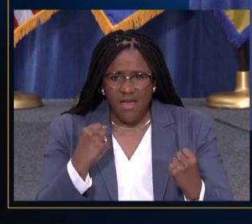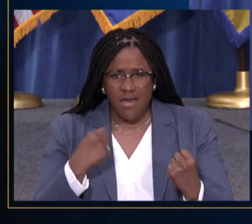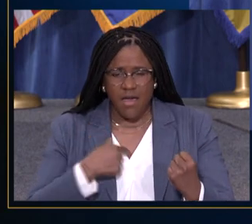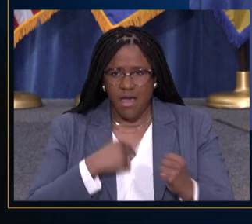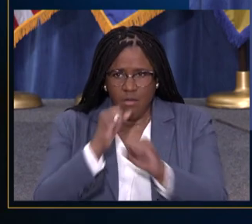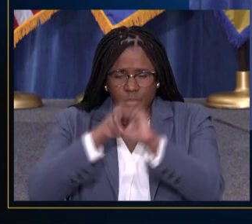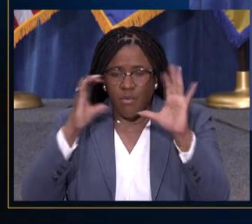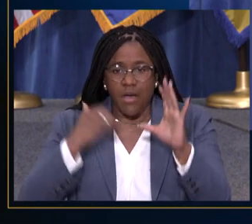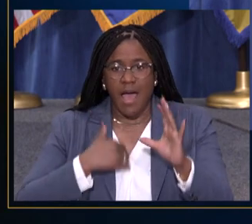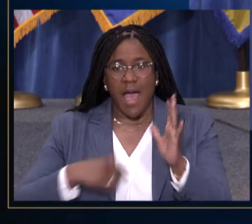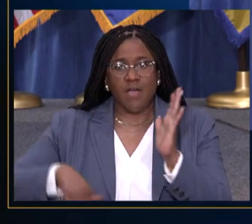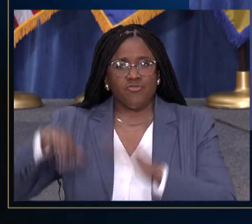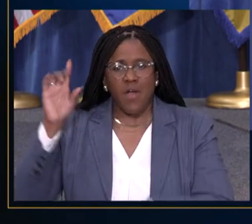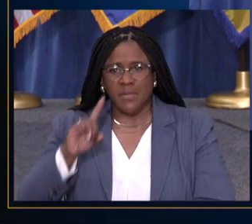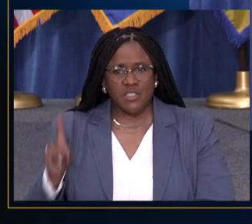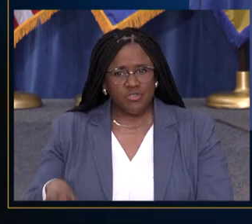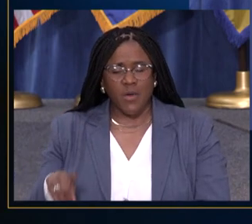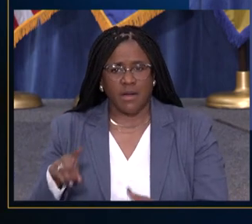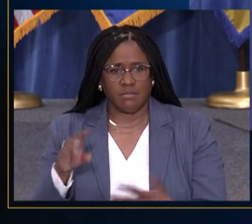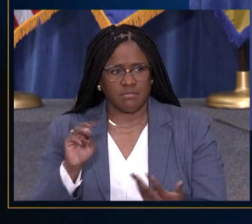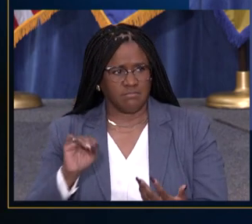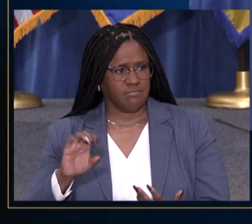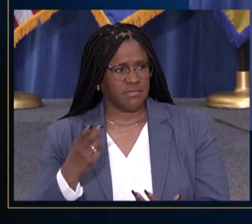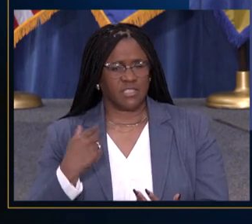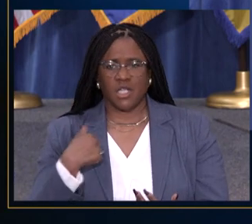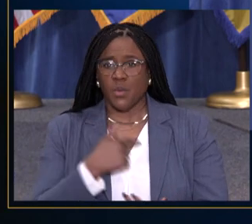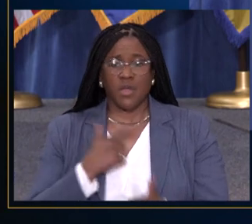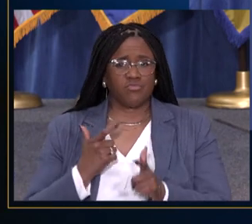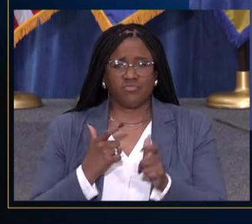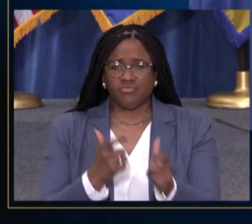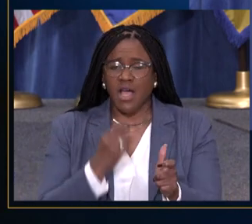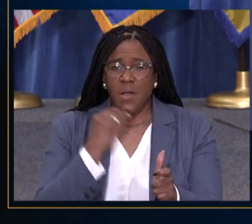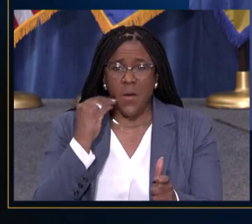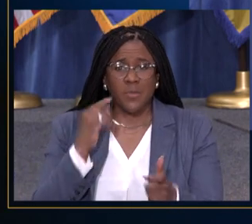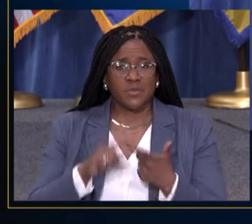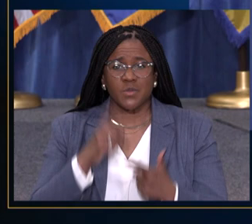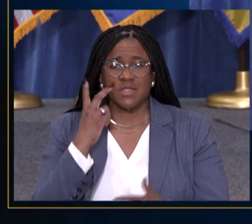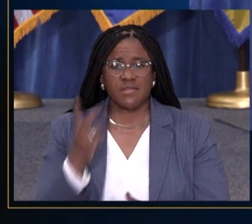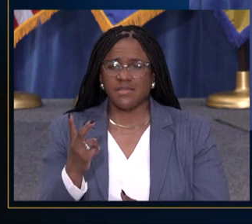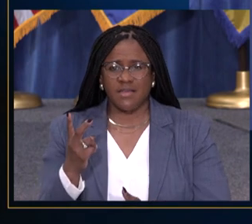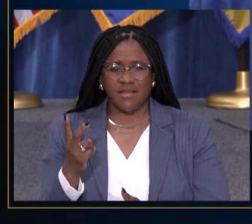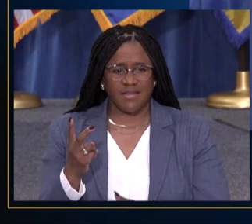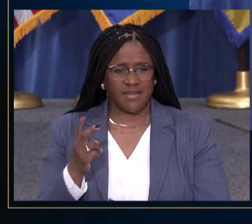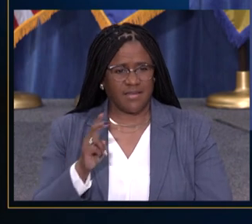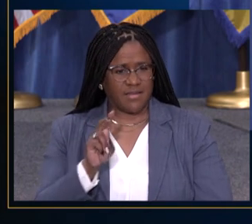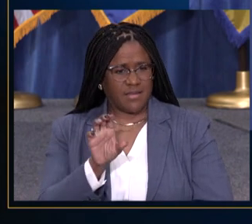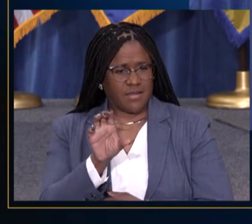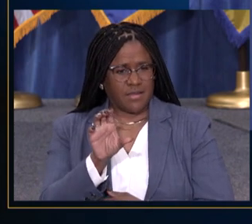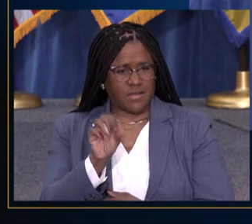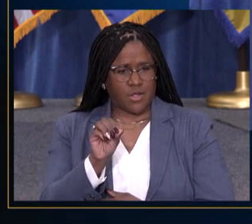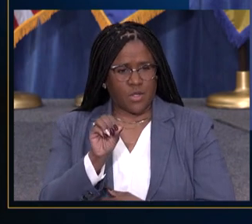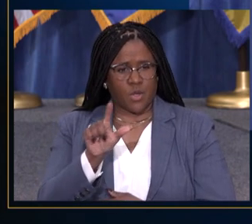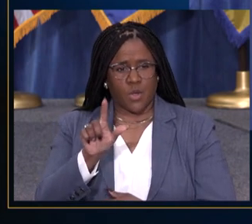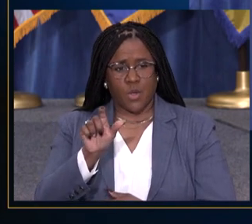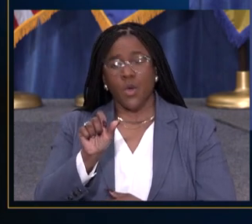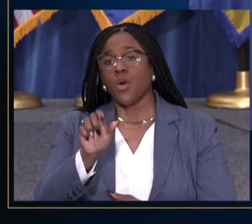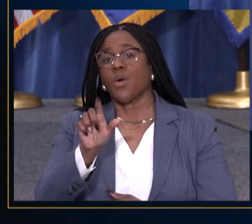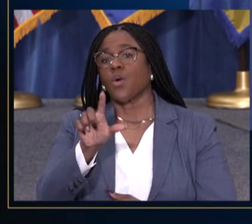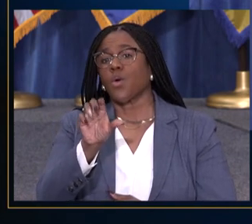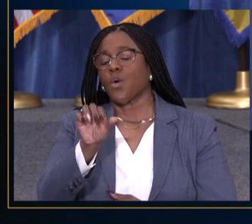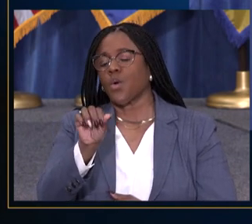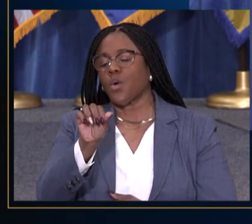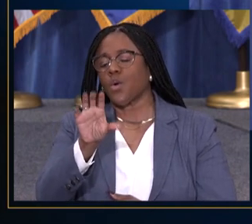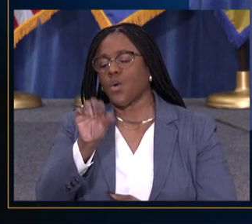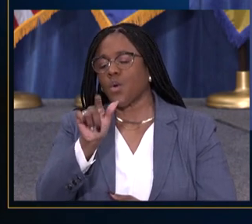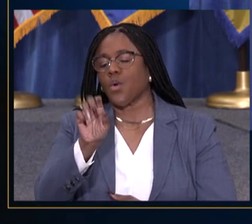I grew up in Detroit, Michigan. We used to run home to see Coleman Young on the news because we knew if he was going to be